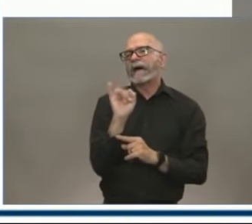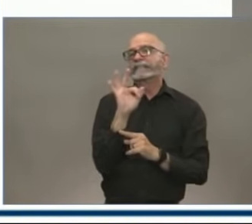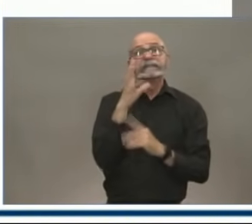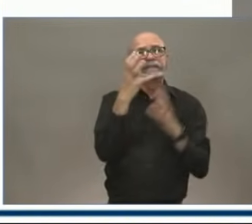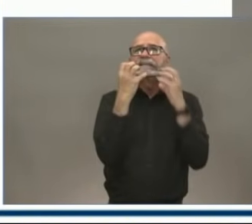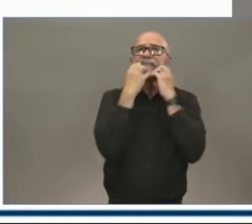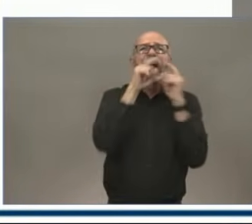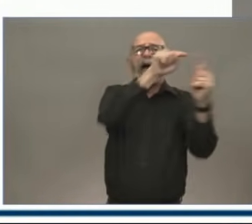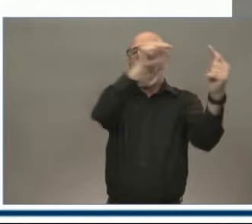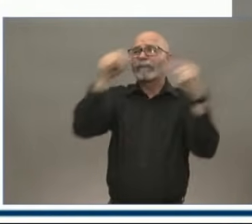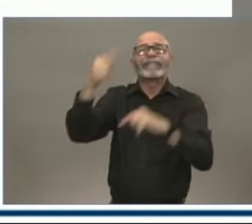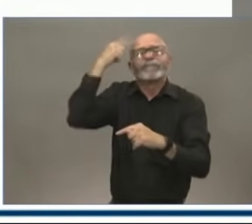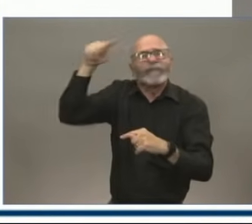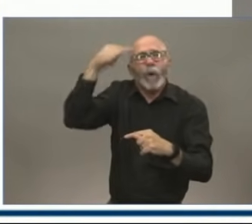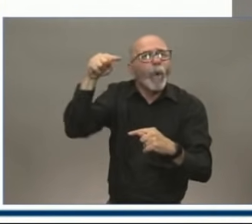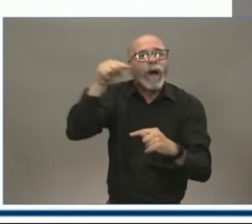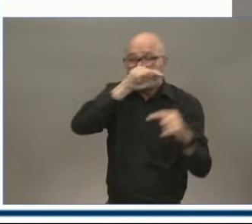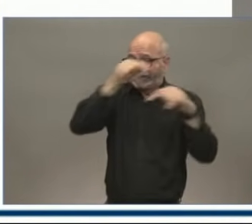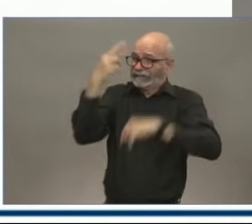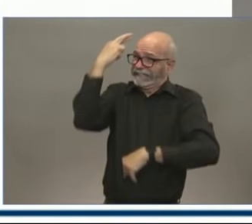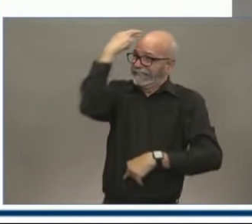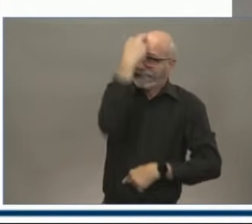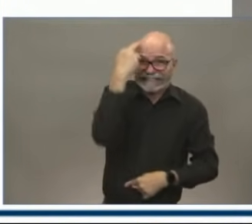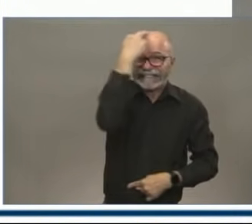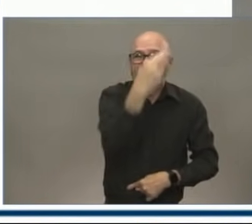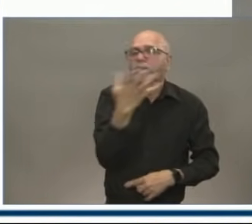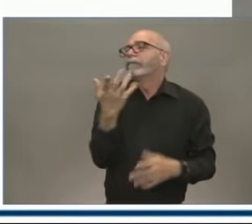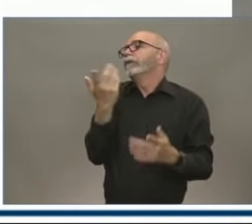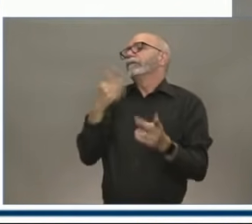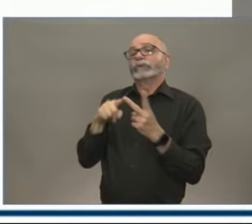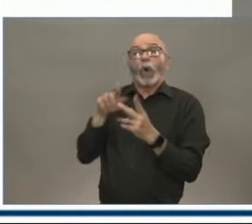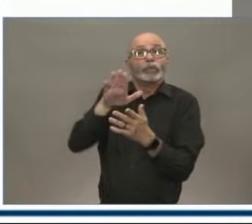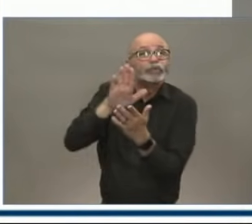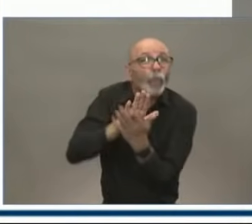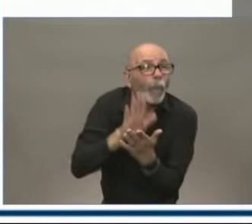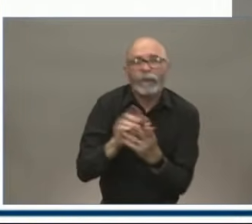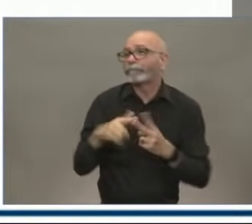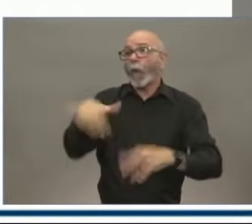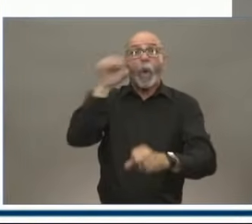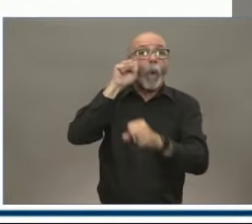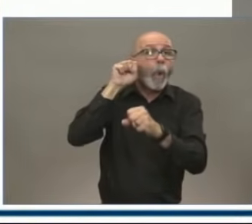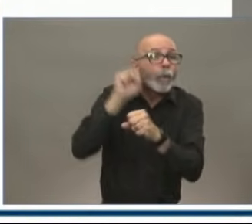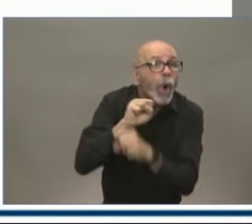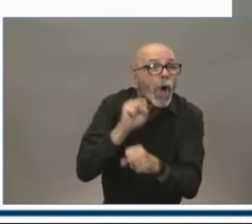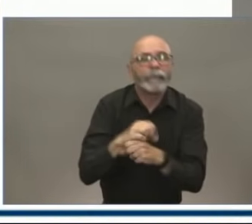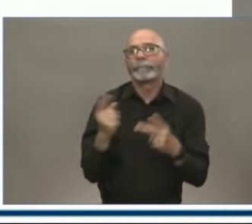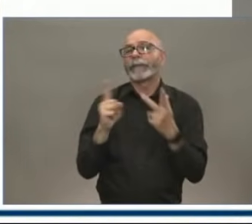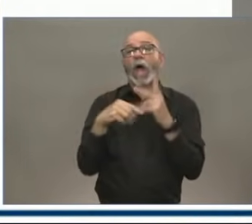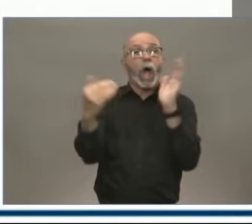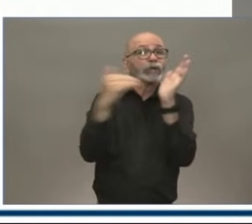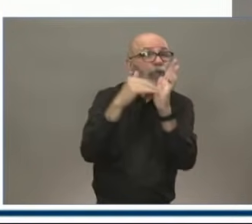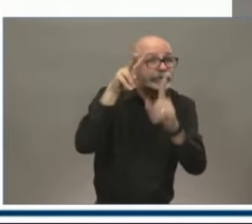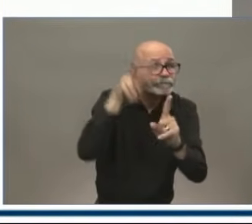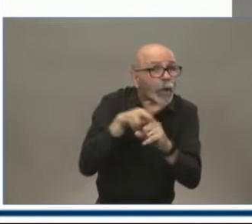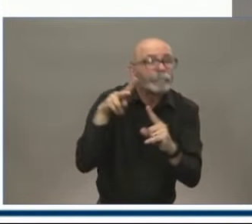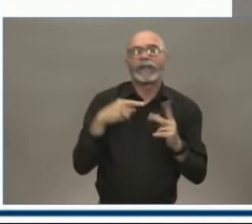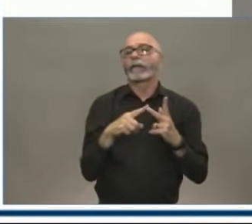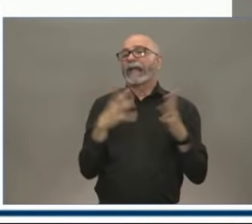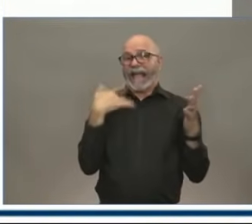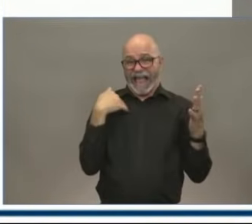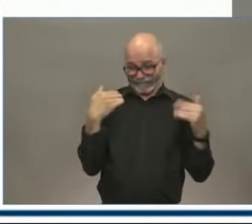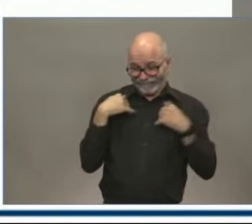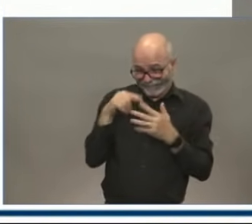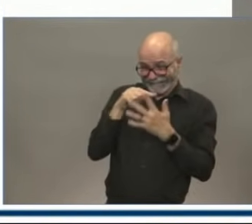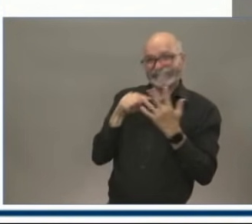areas. That means travel for school, work, or medical appointments. So if you live in Hubbards and work in Bayers Lake, that